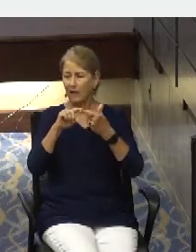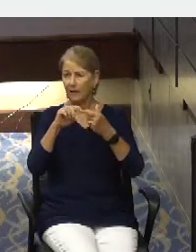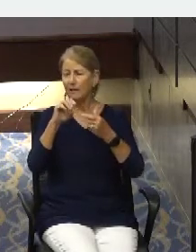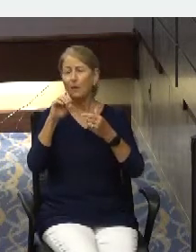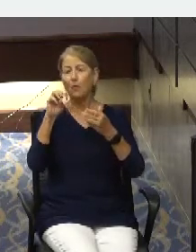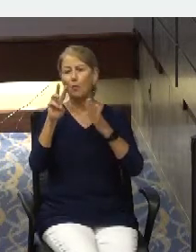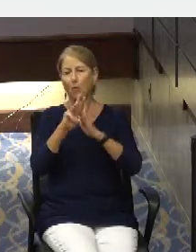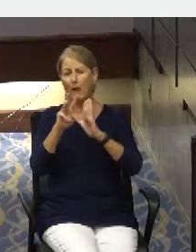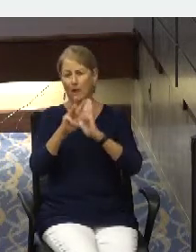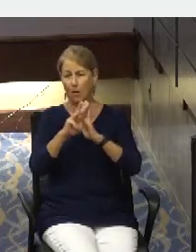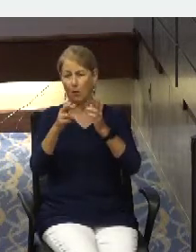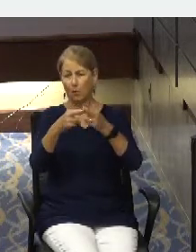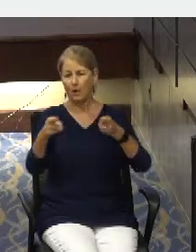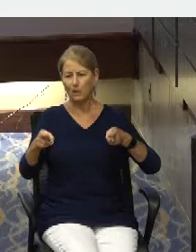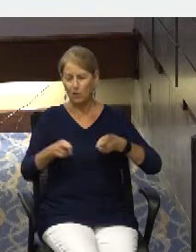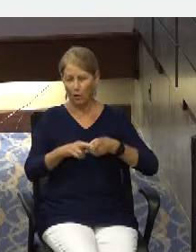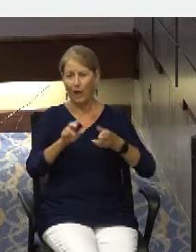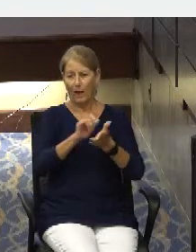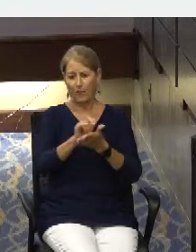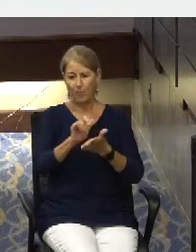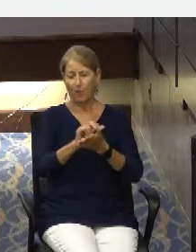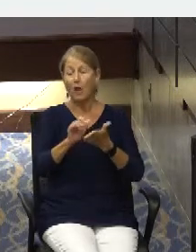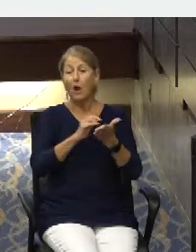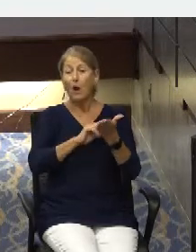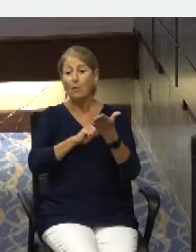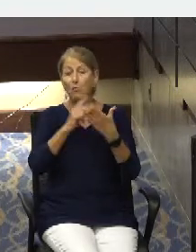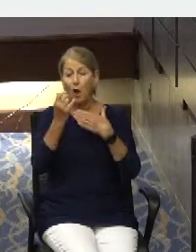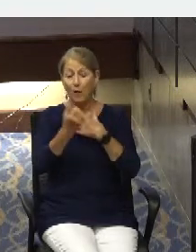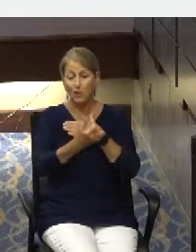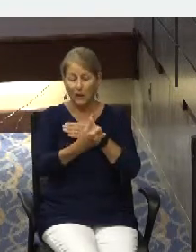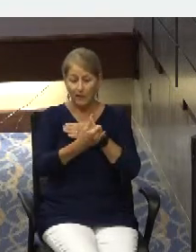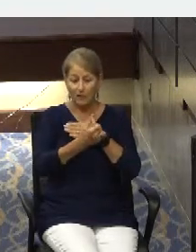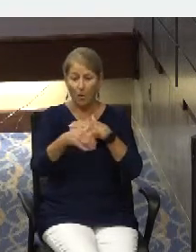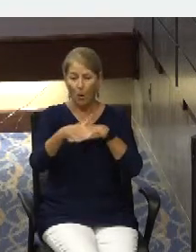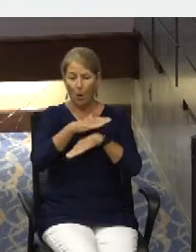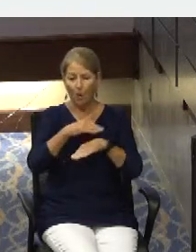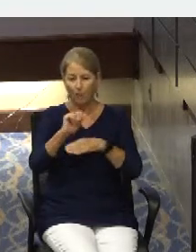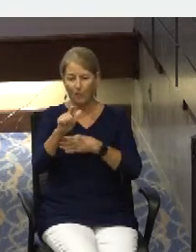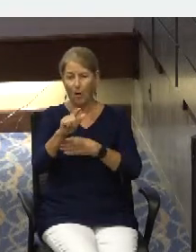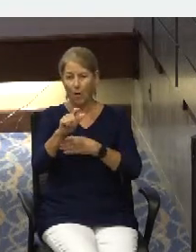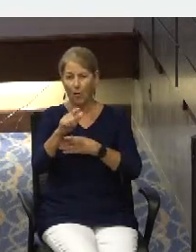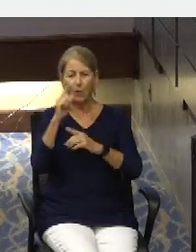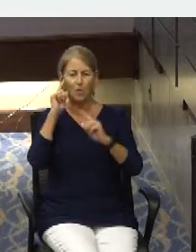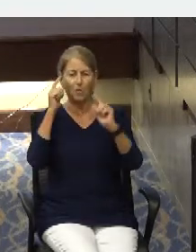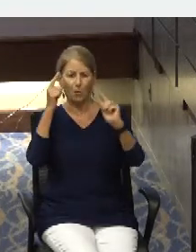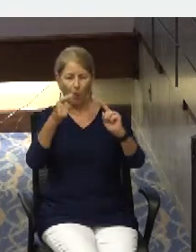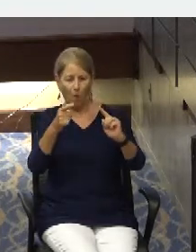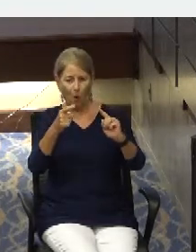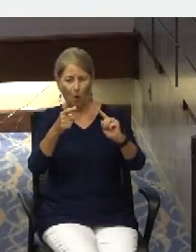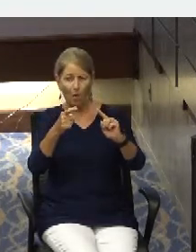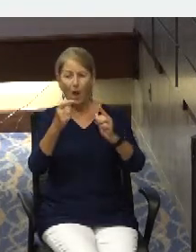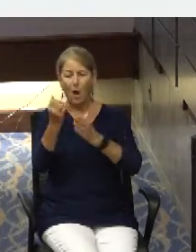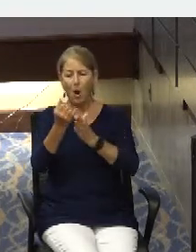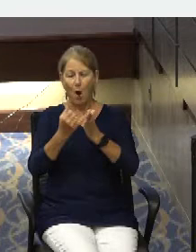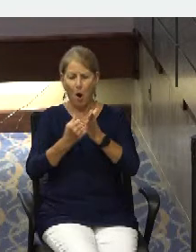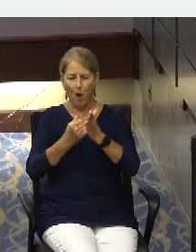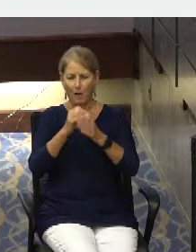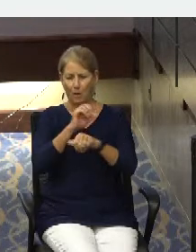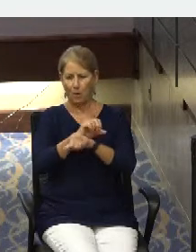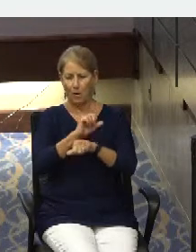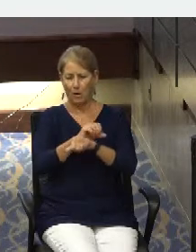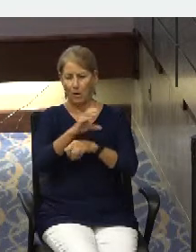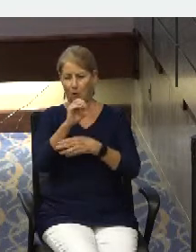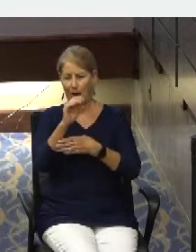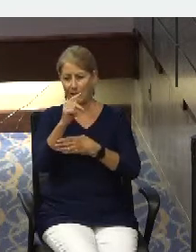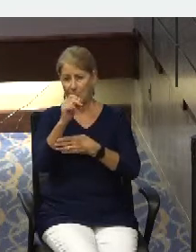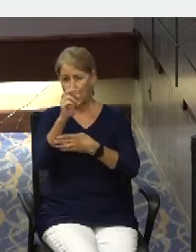some project background up to this point, including the overall project goals and the artwork criteria, and then the selection process that we used.